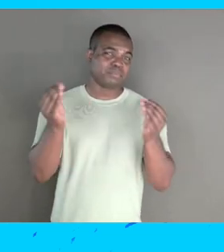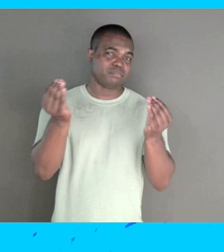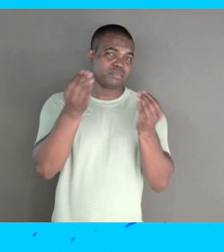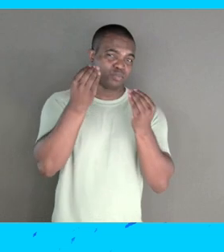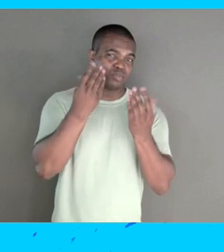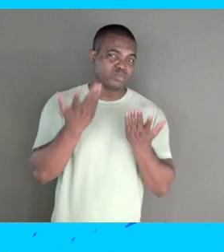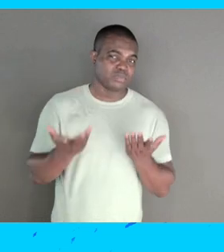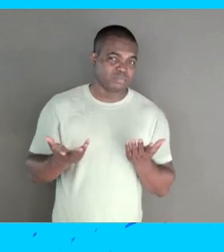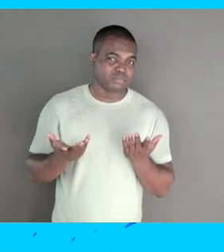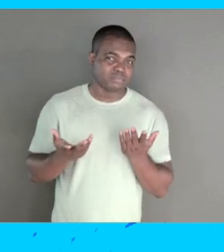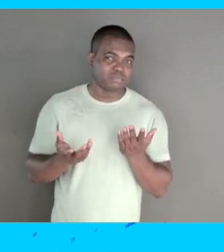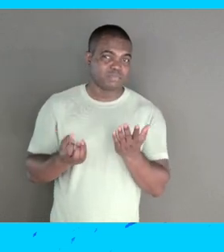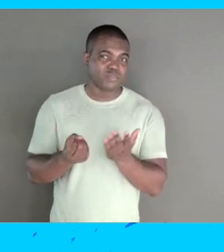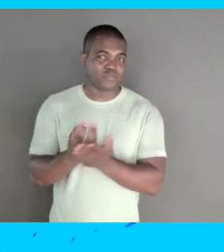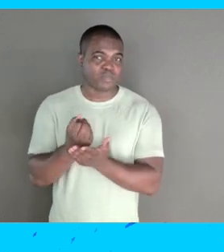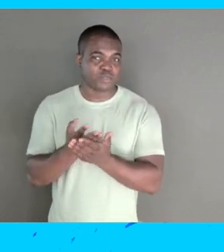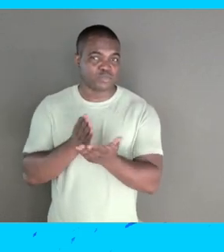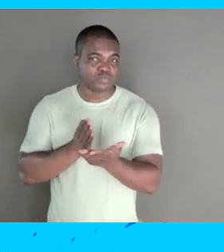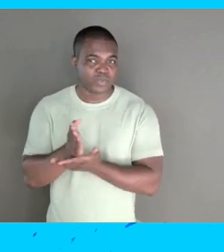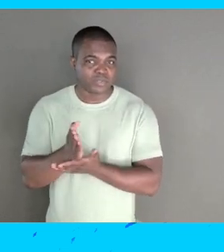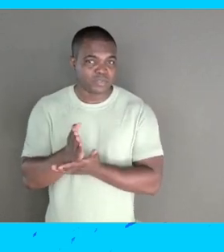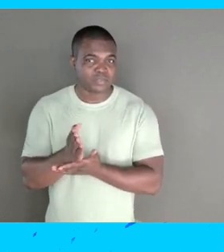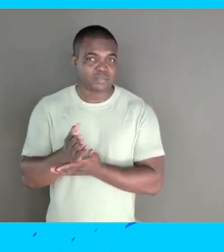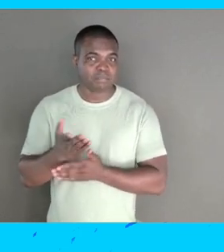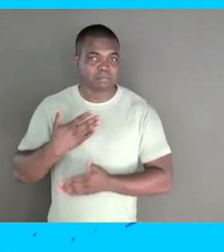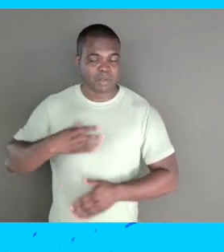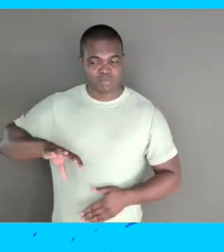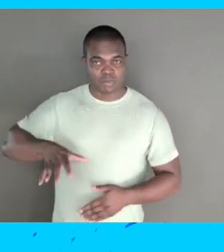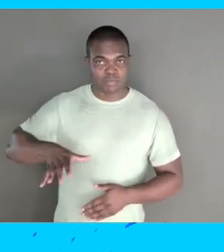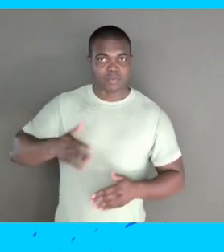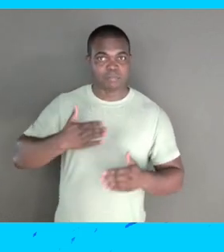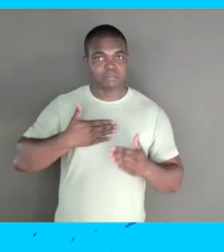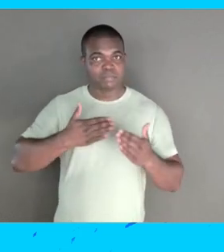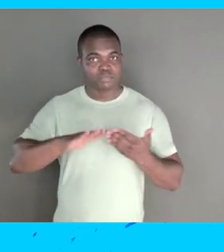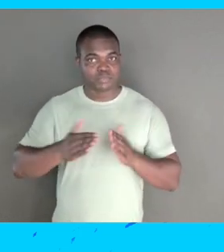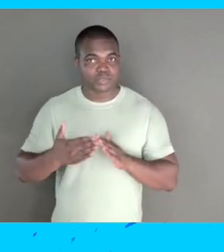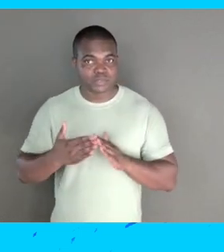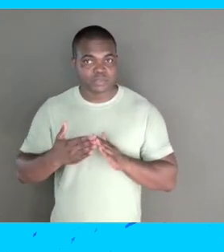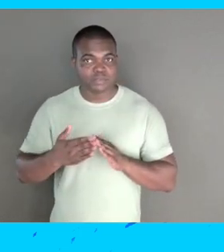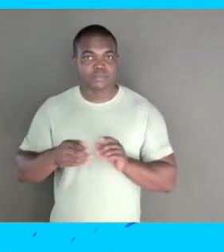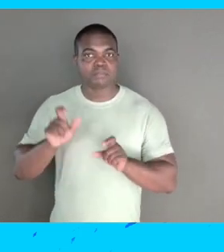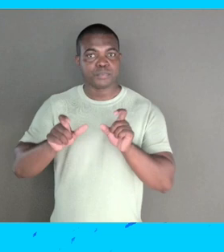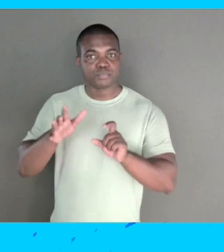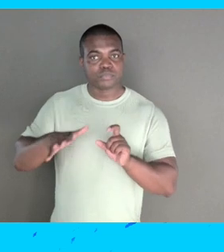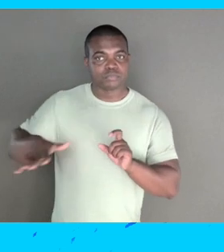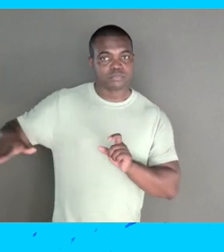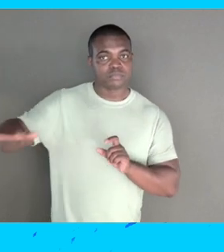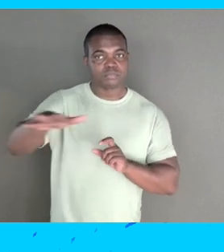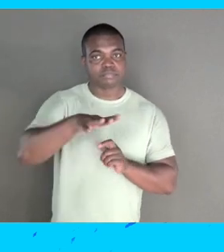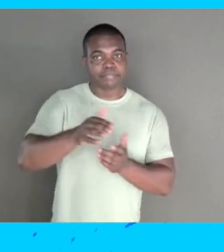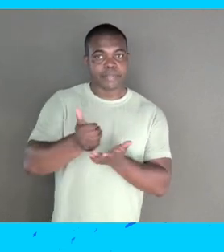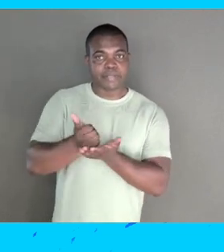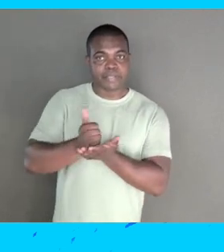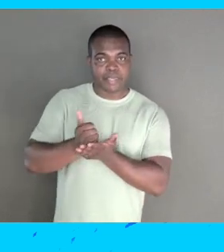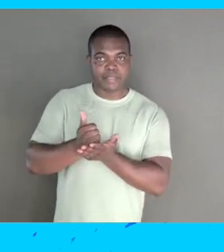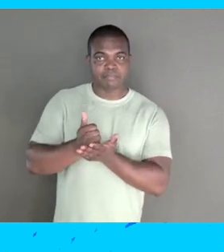community, the only people that are considered are gays, meaning that gay males, the